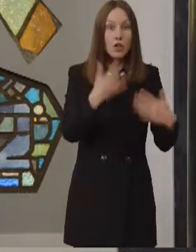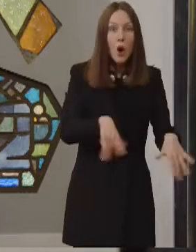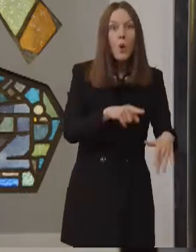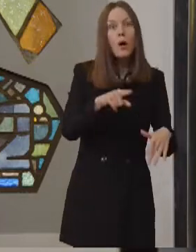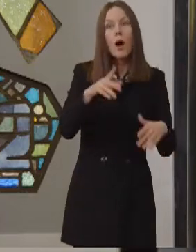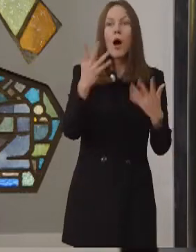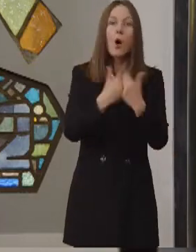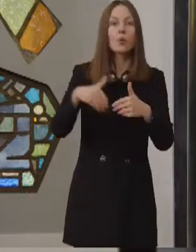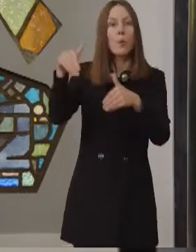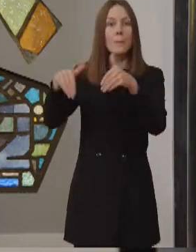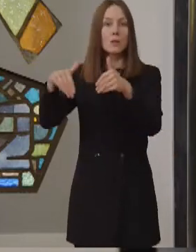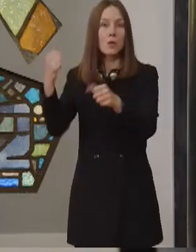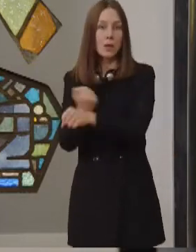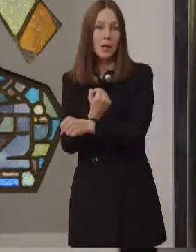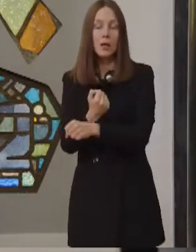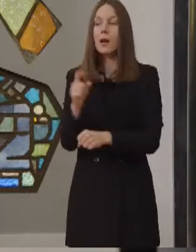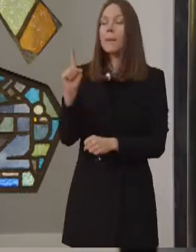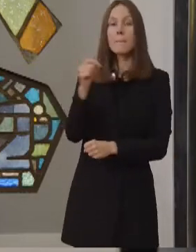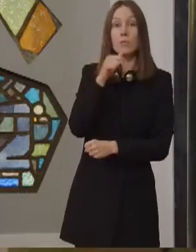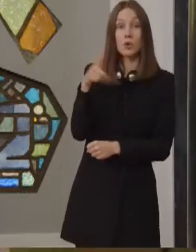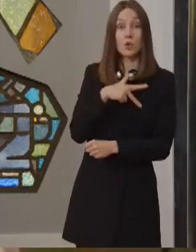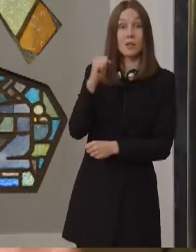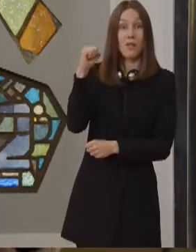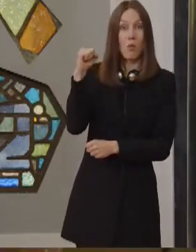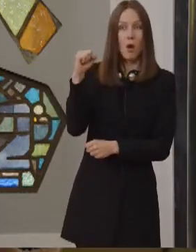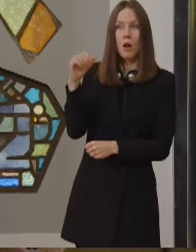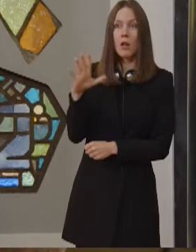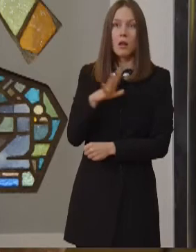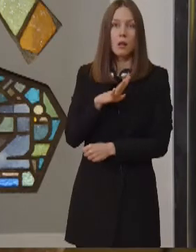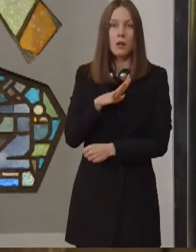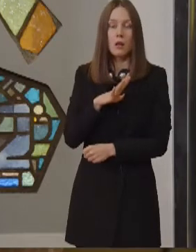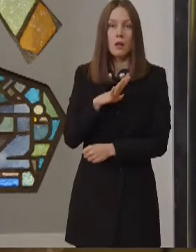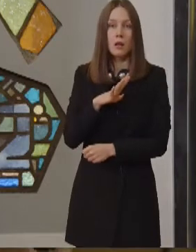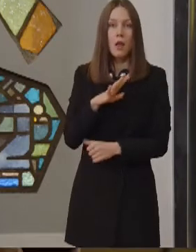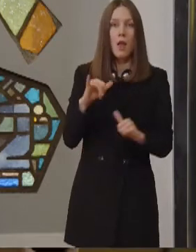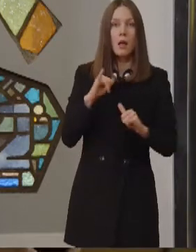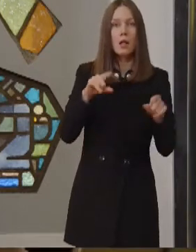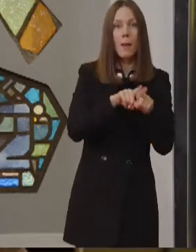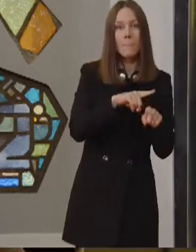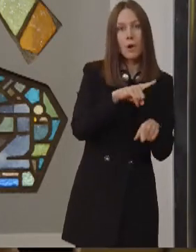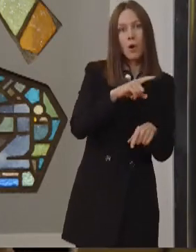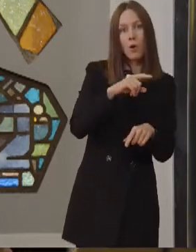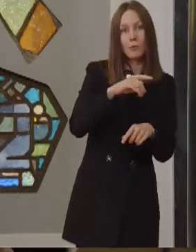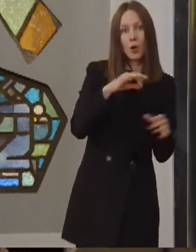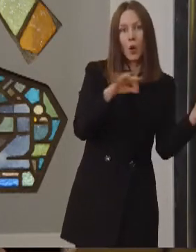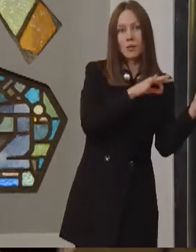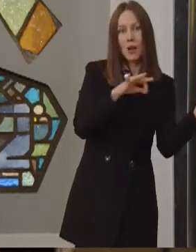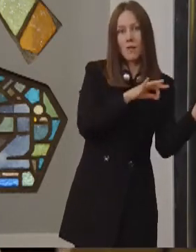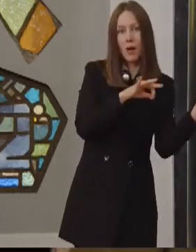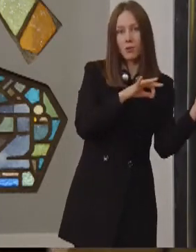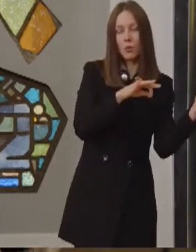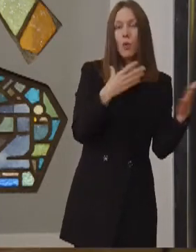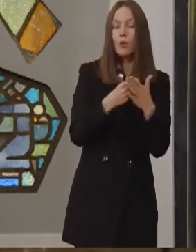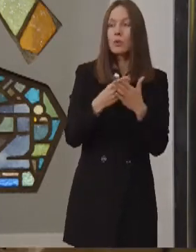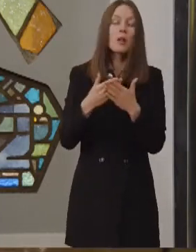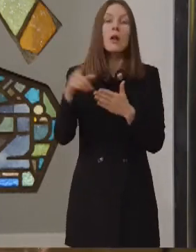Well, being in a committee on human rights doesn't mean that I have to vote in one or another way. But, for example, if you are